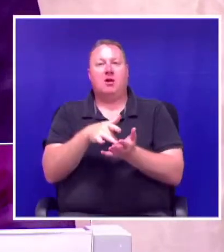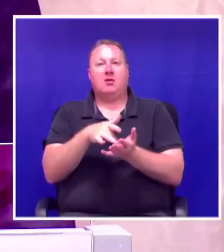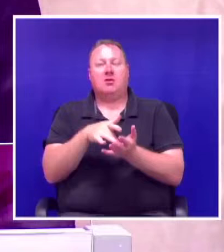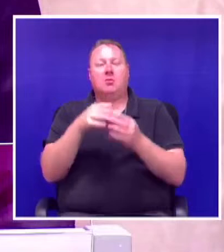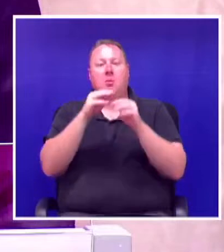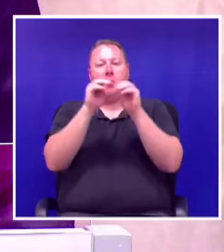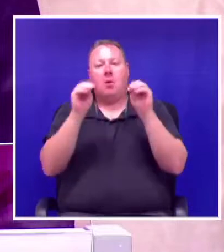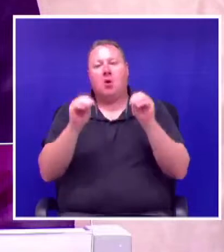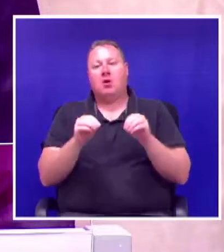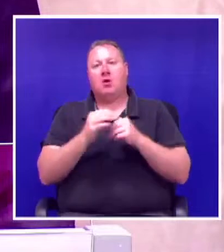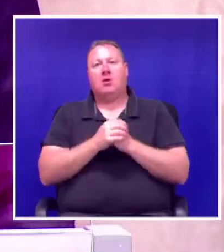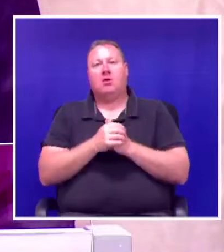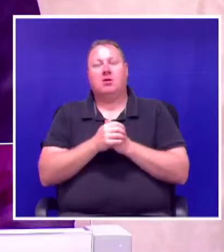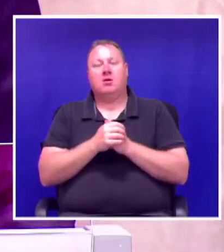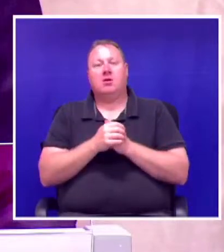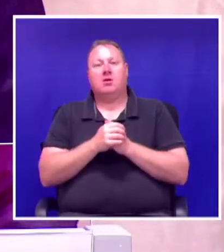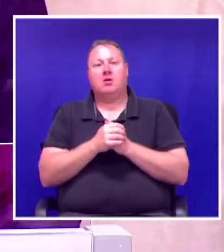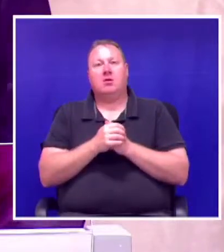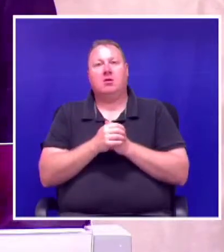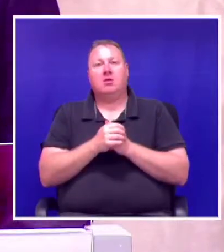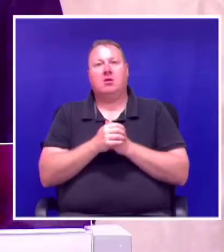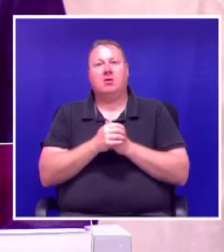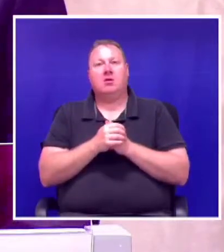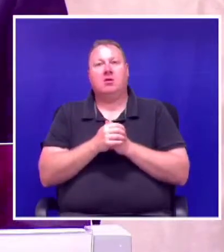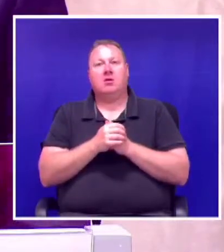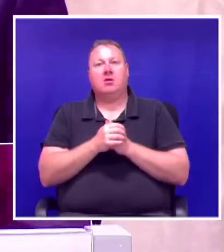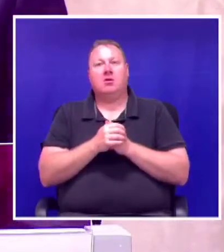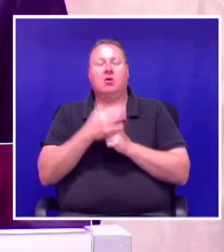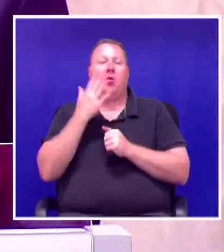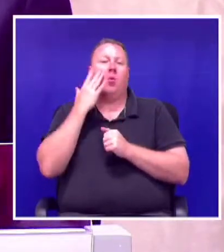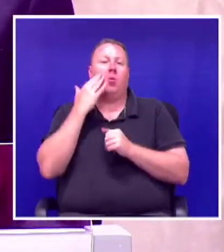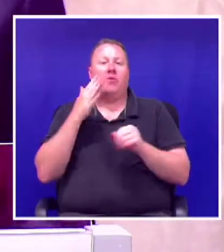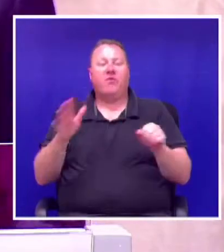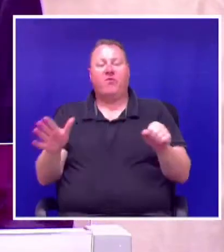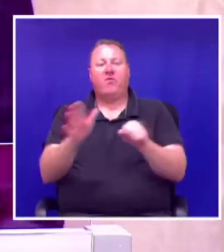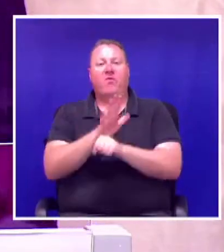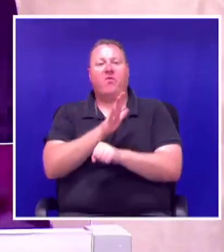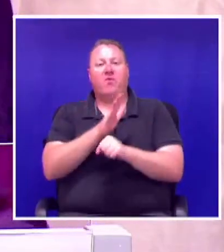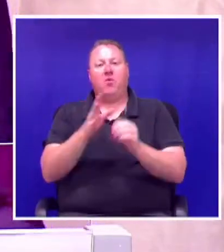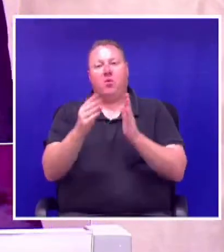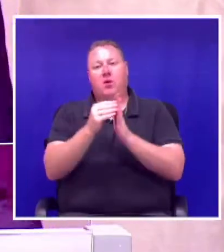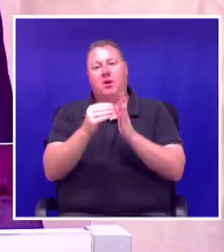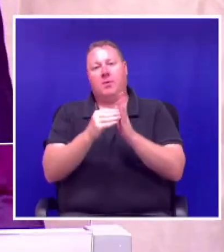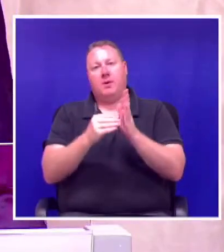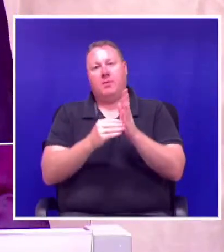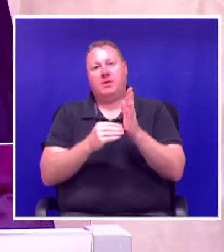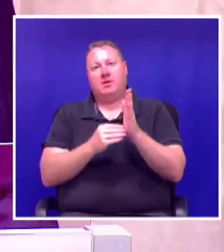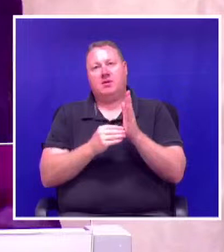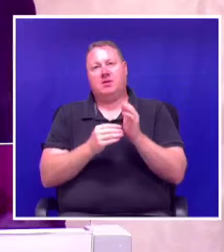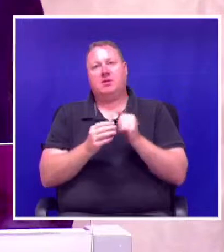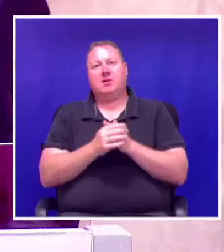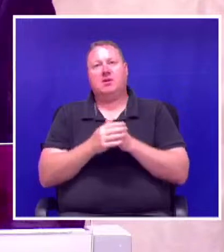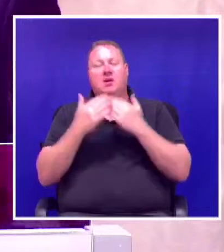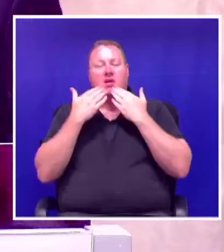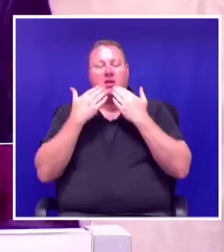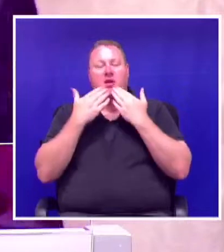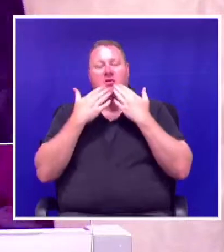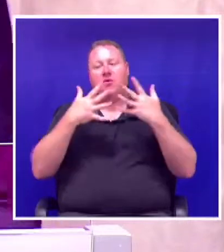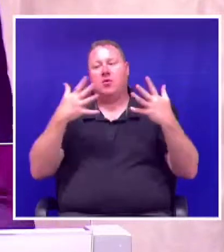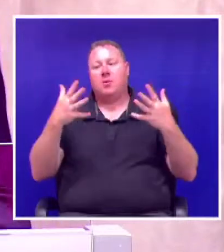model once it is fully implemented. Thank you very